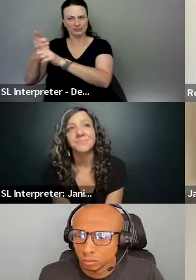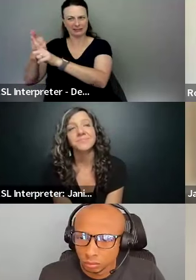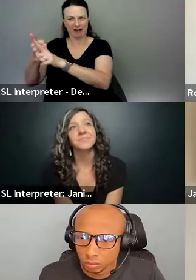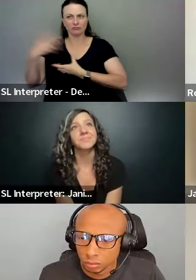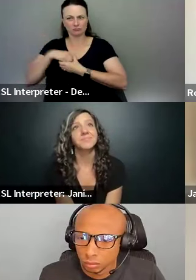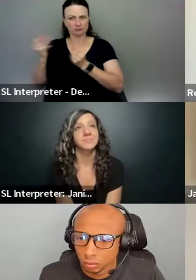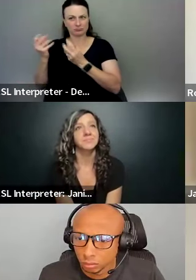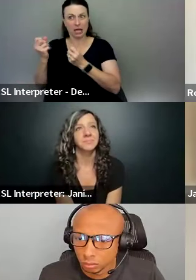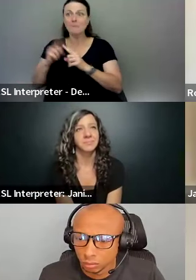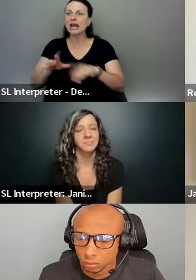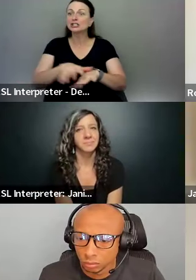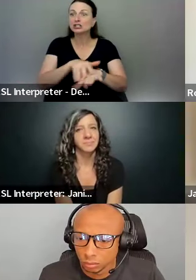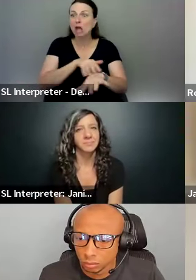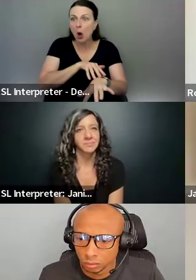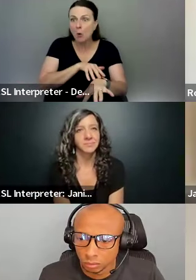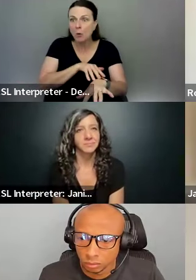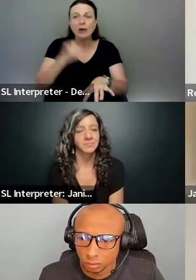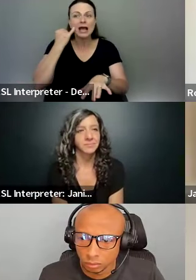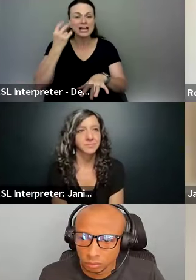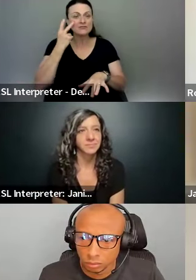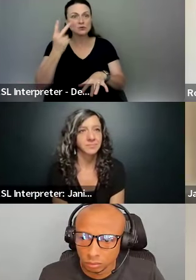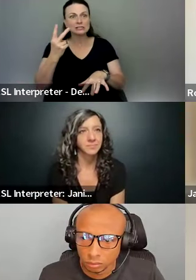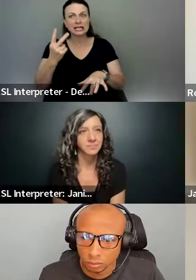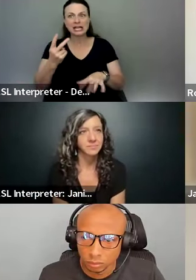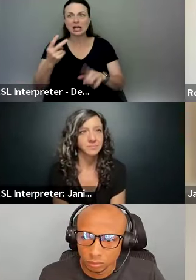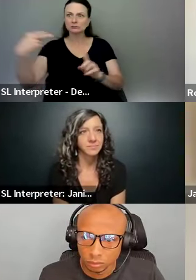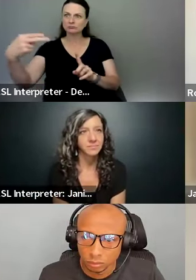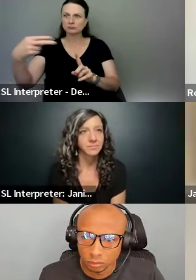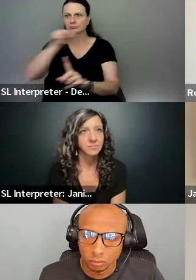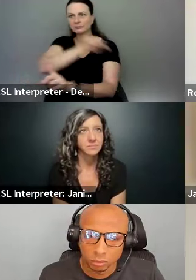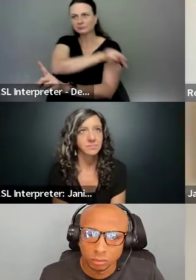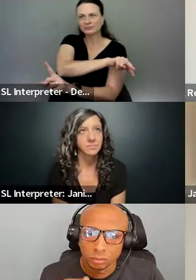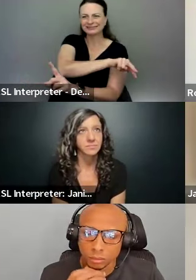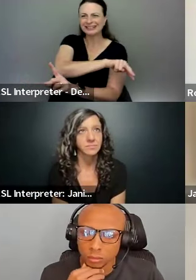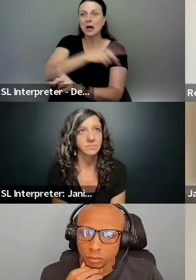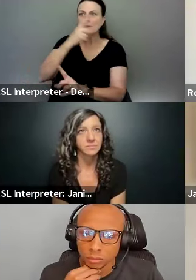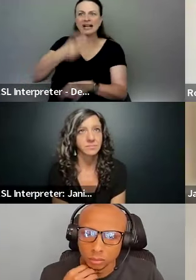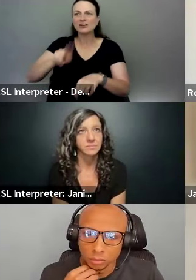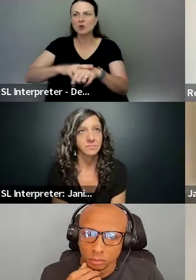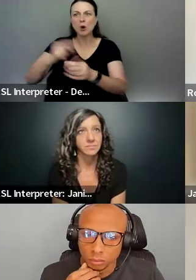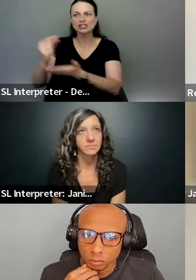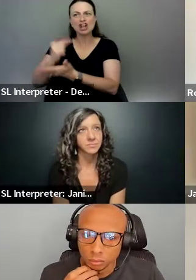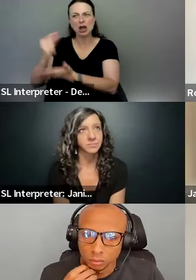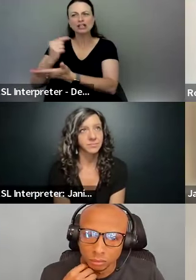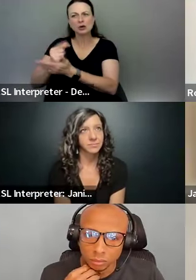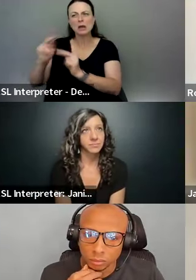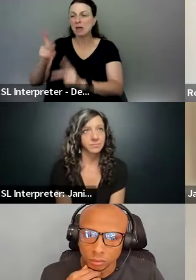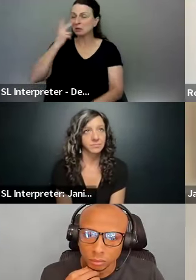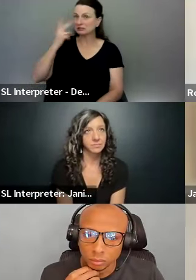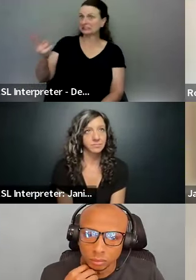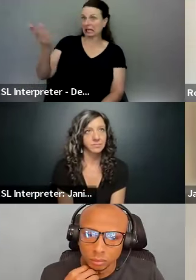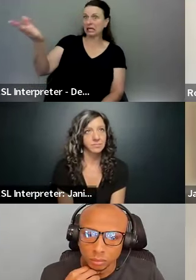very slow. And if you see Andrew does it in two ways, because of course the glossary, most people who are going to see the